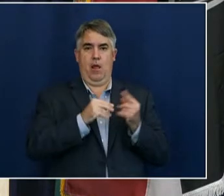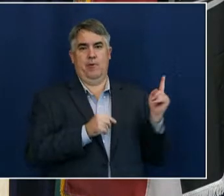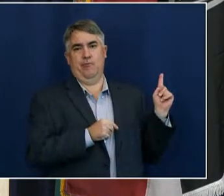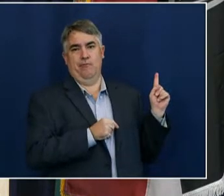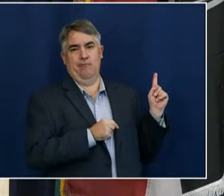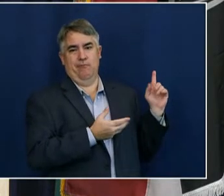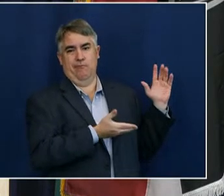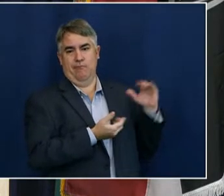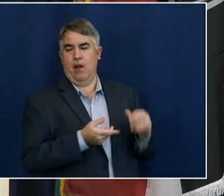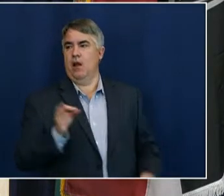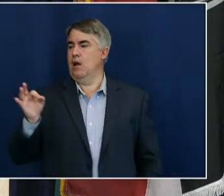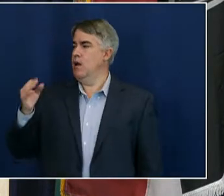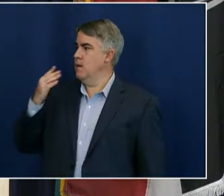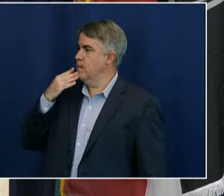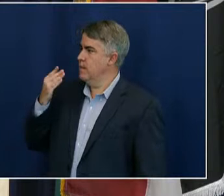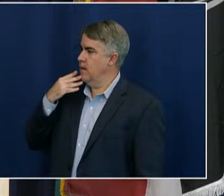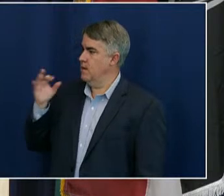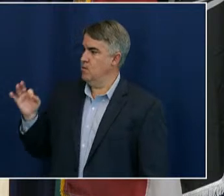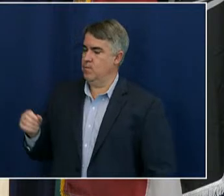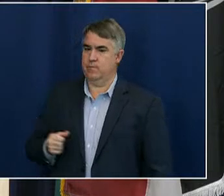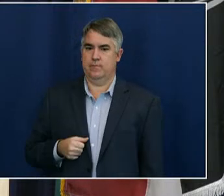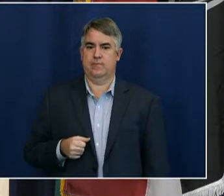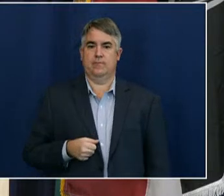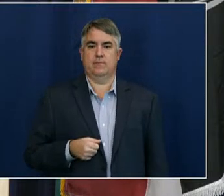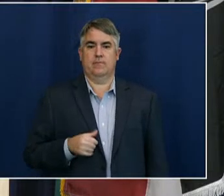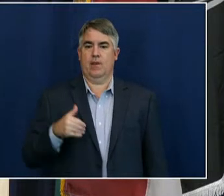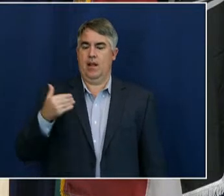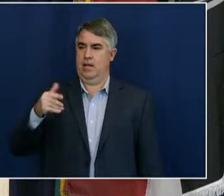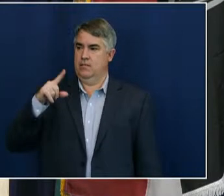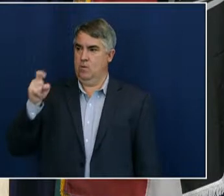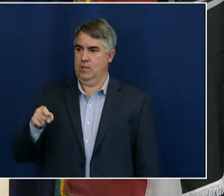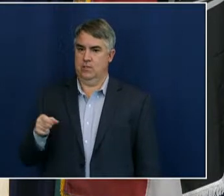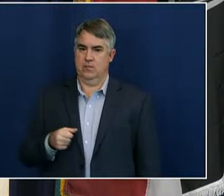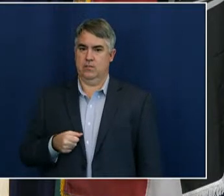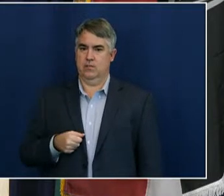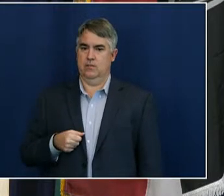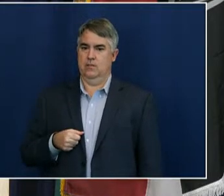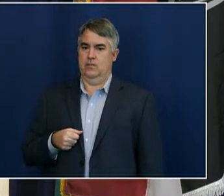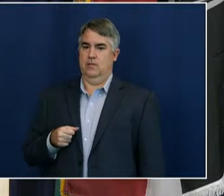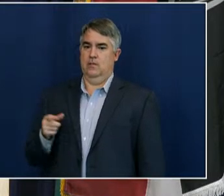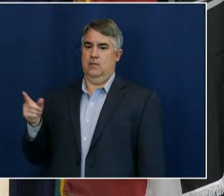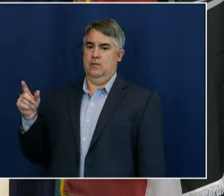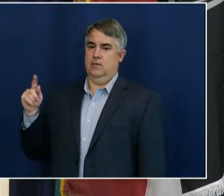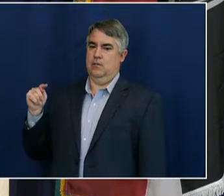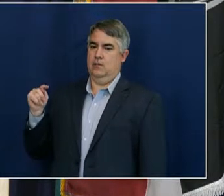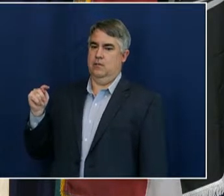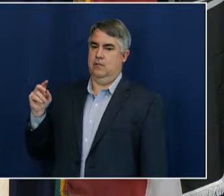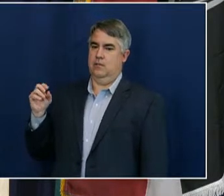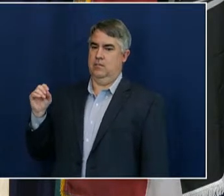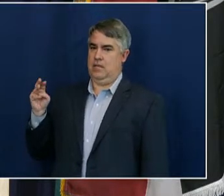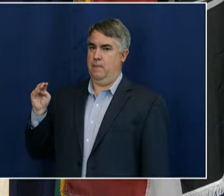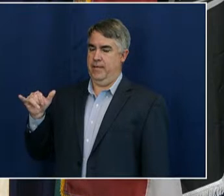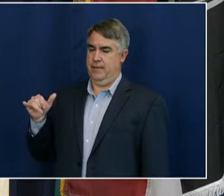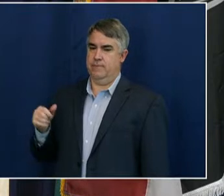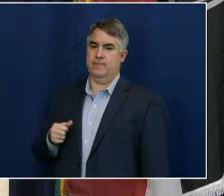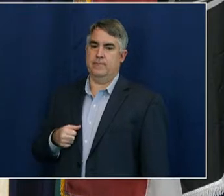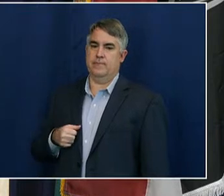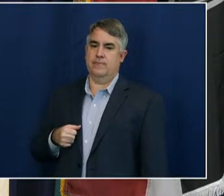Thank you. Thank you. Next question. Our final caller today is Tommy Sablin with KUSI.